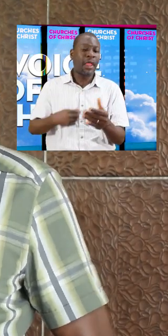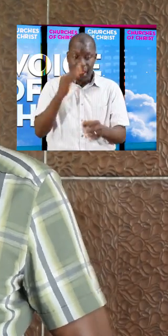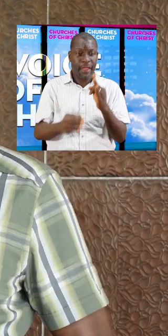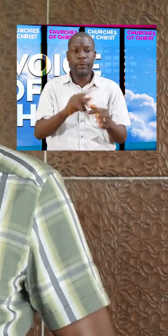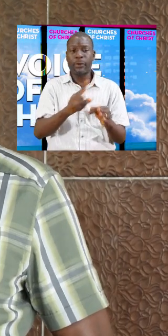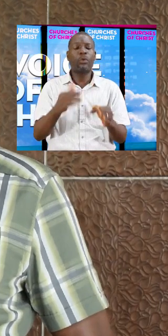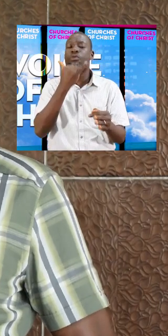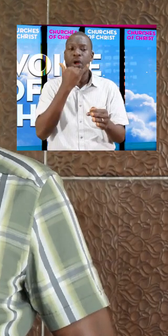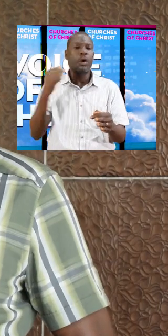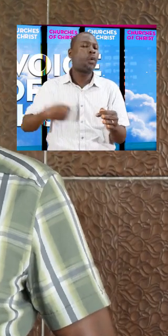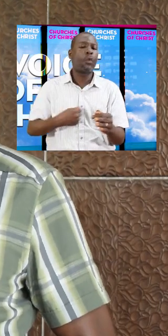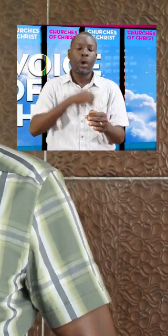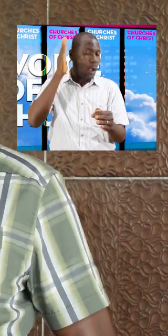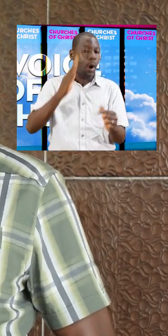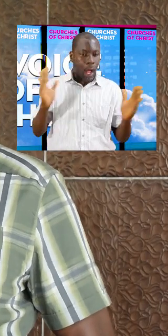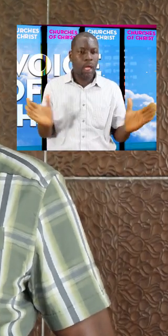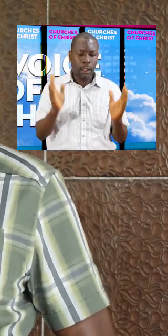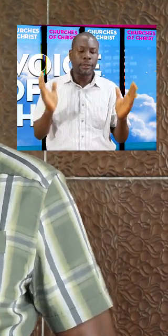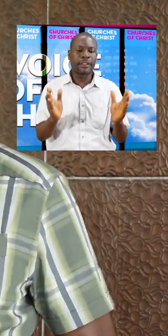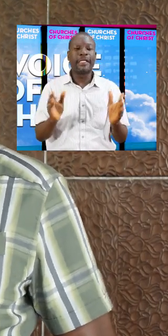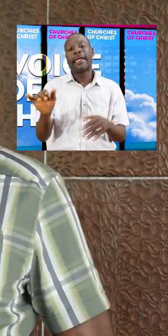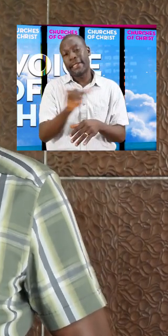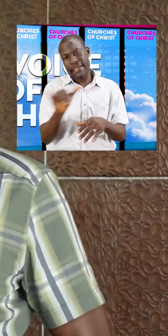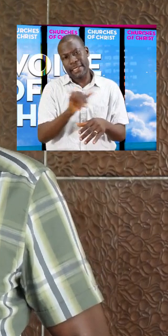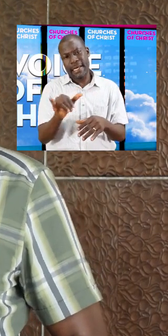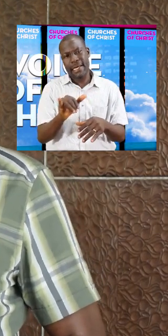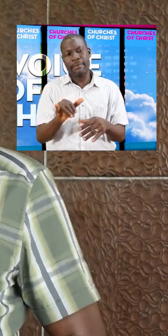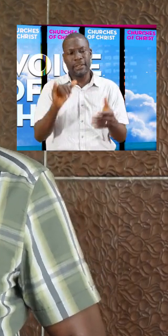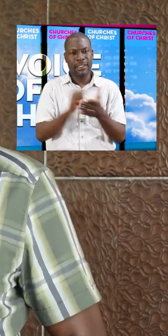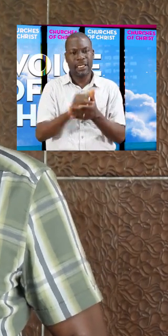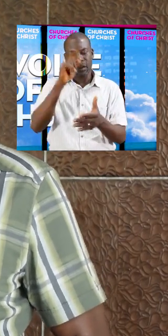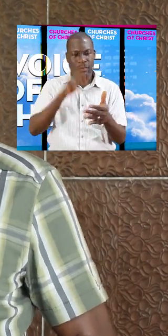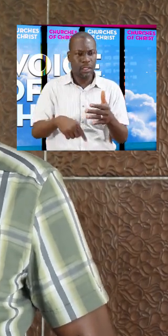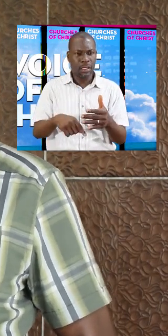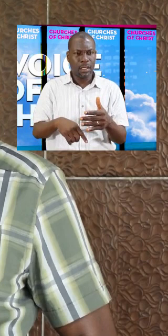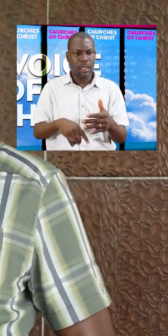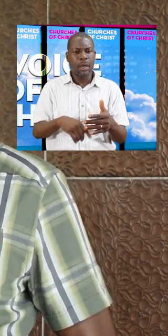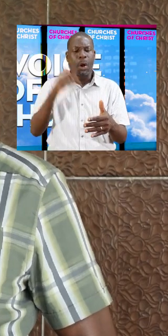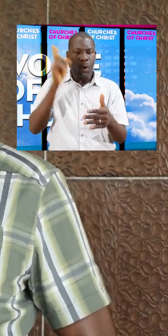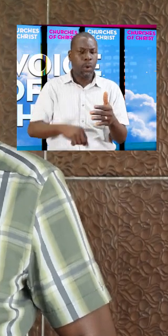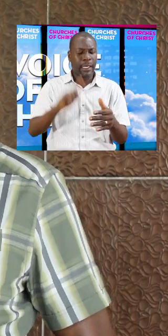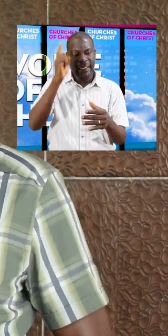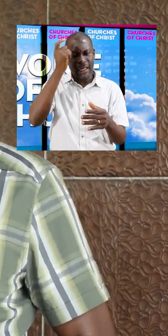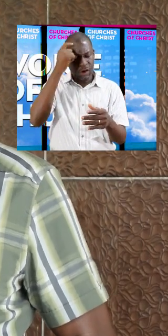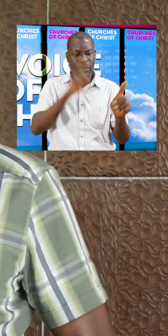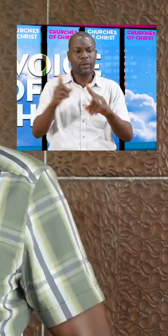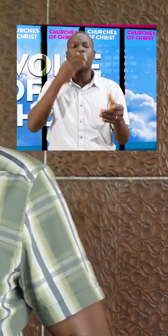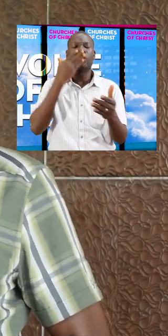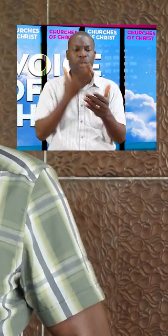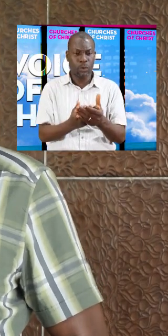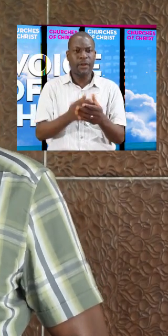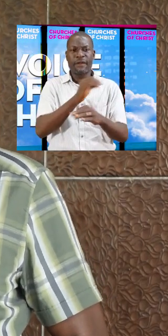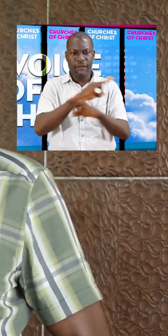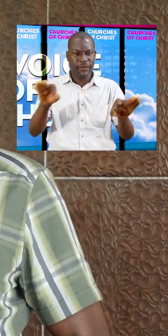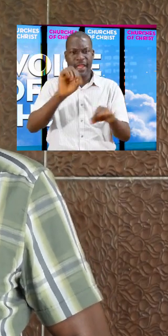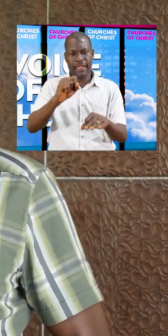eye nso a, ye mo na ba so. Sa ene ye nyamsom. Ano nti no de aban eye a eye eye free SHS